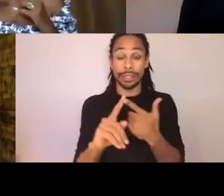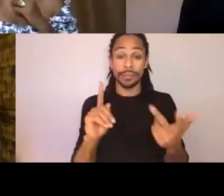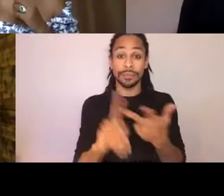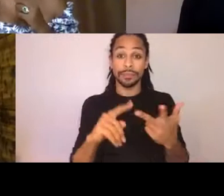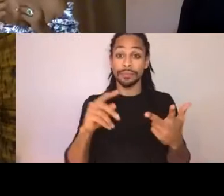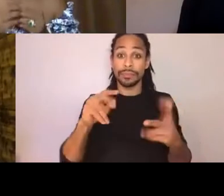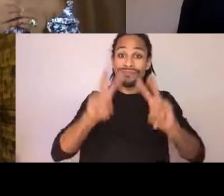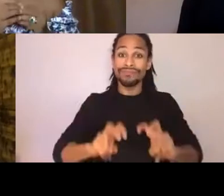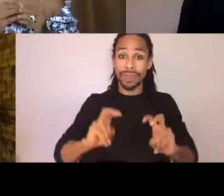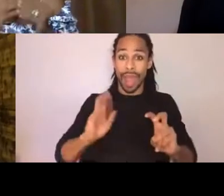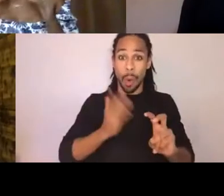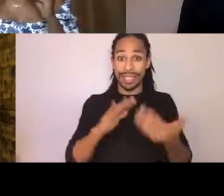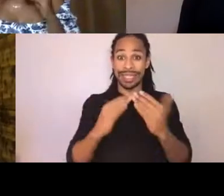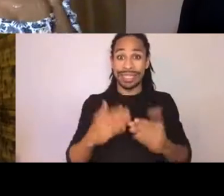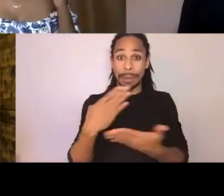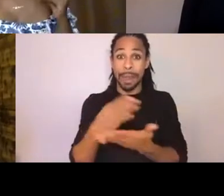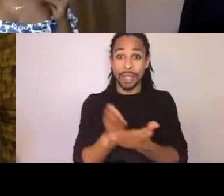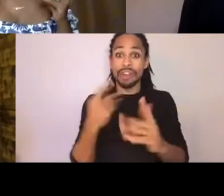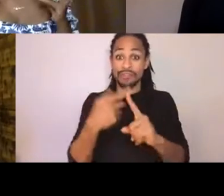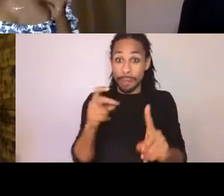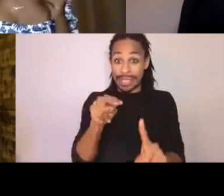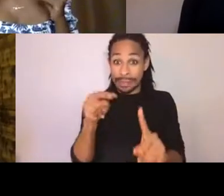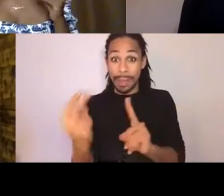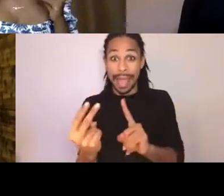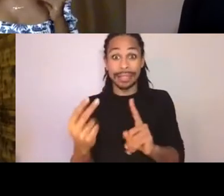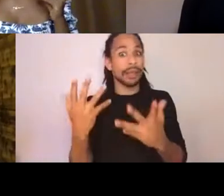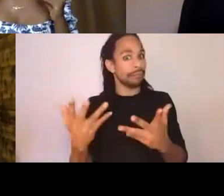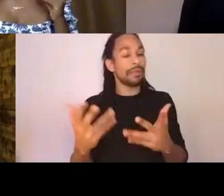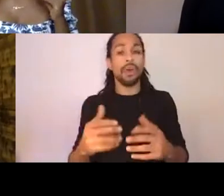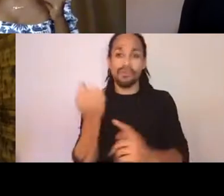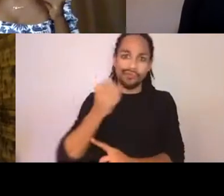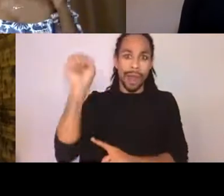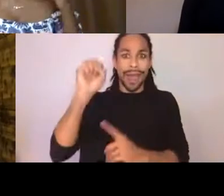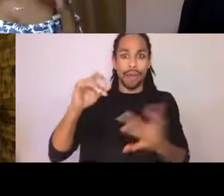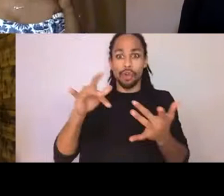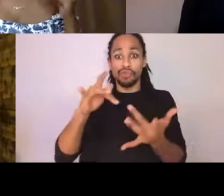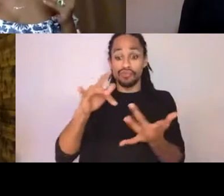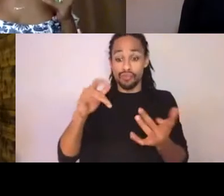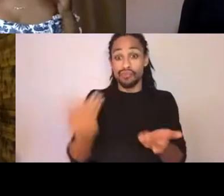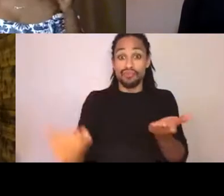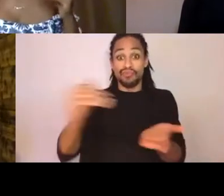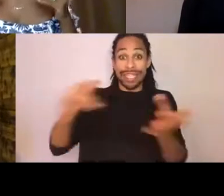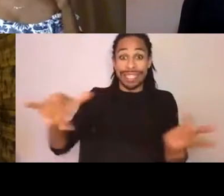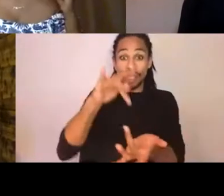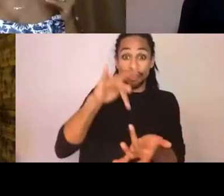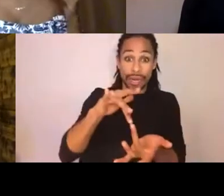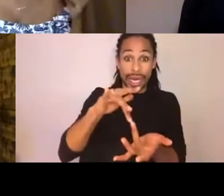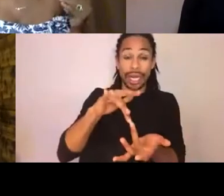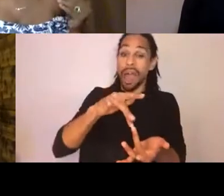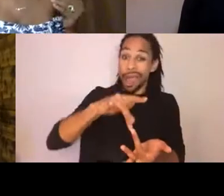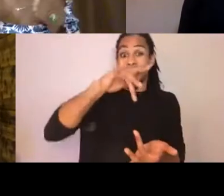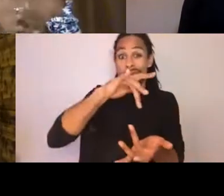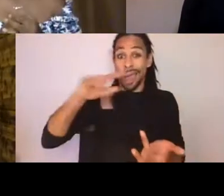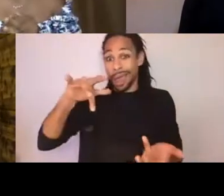radical recentering of values and principles that New York purports to